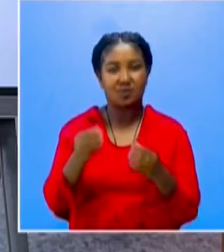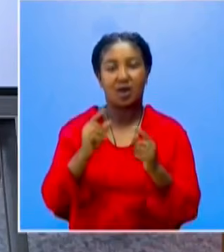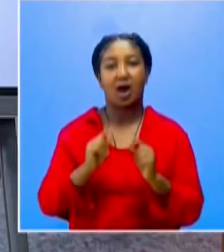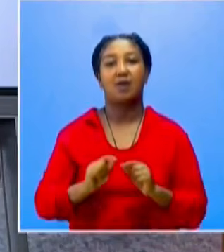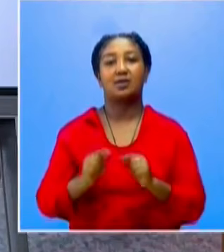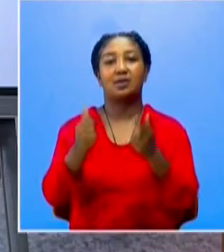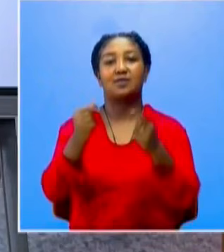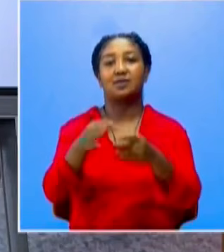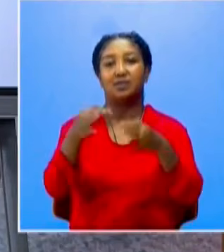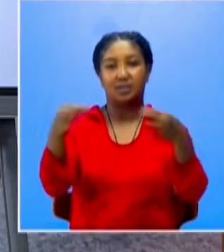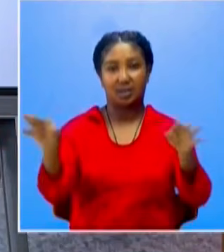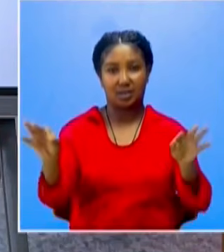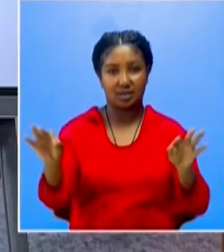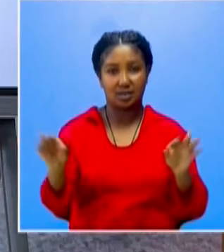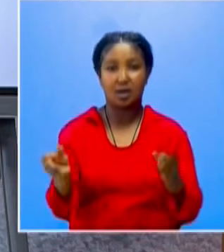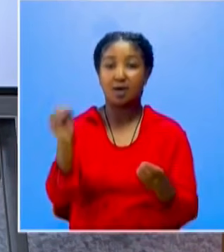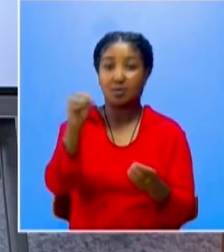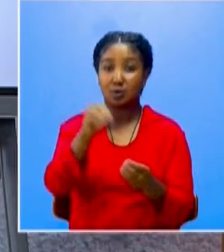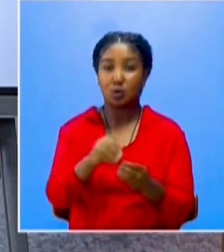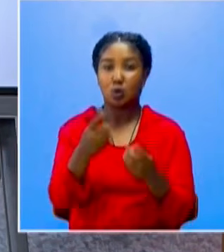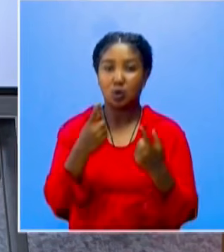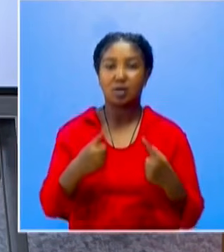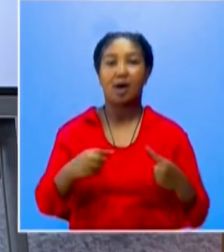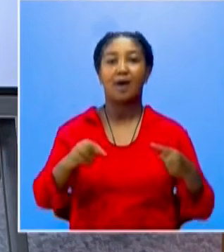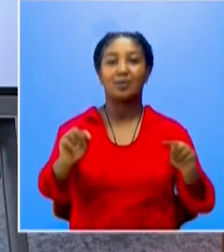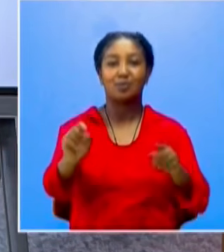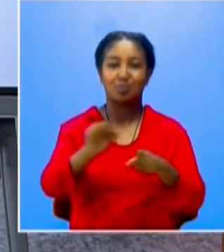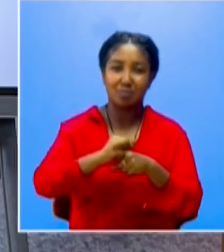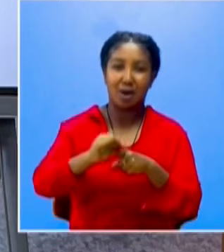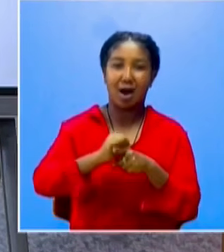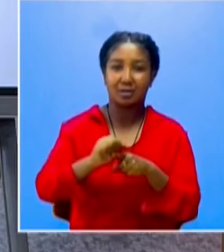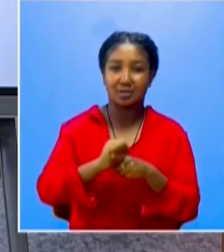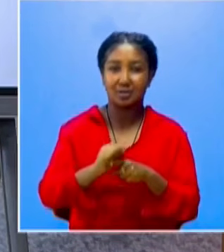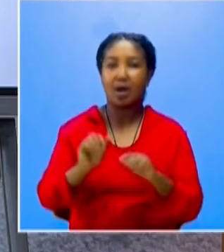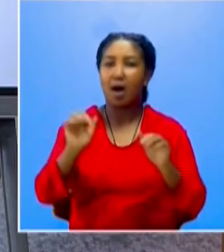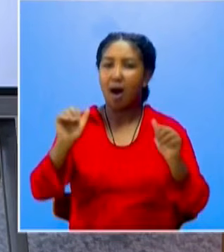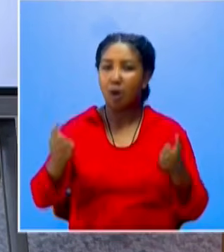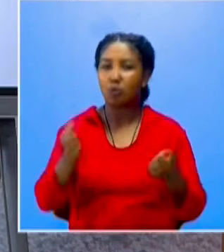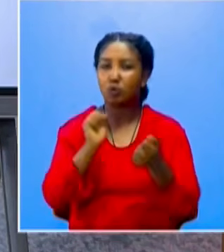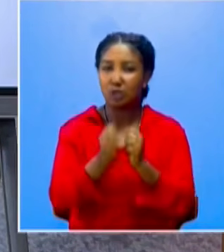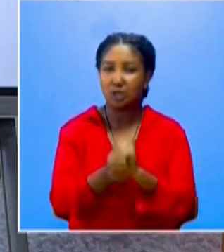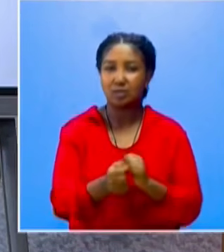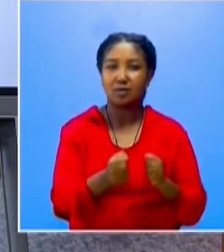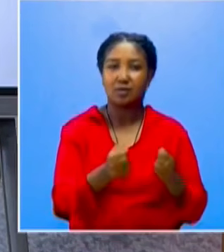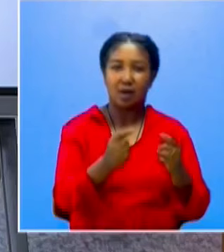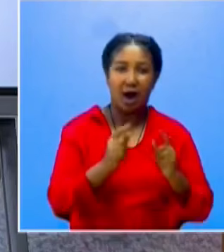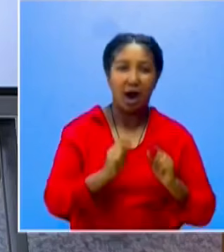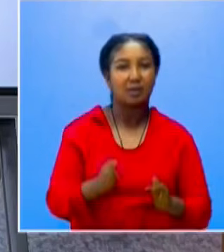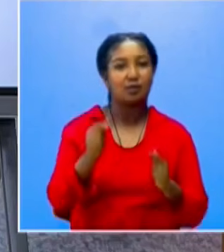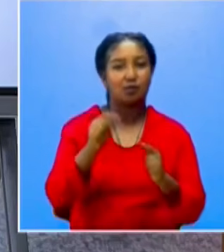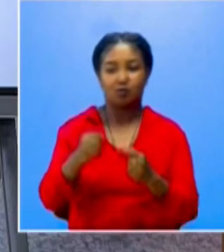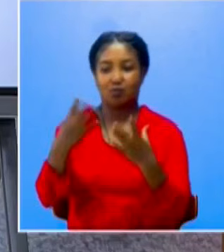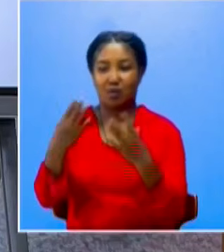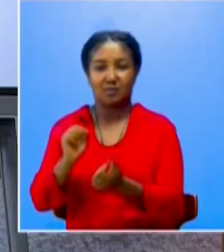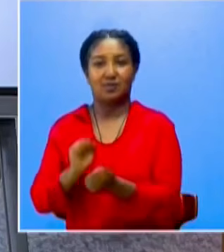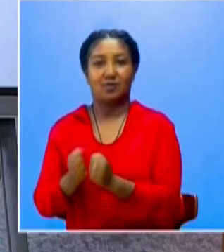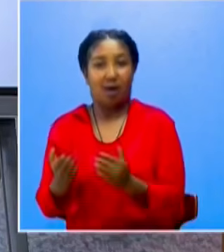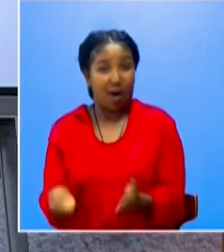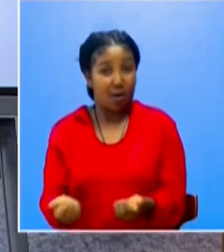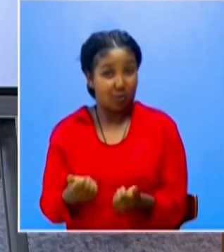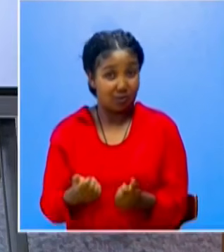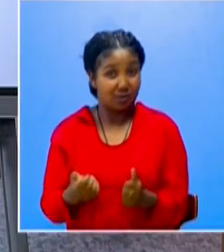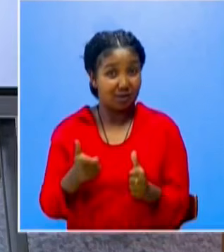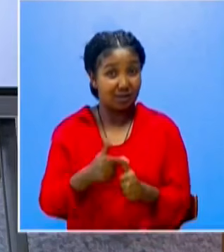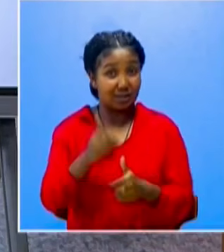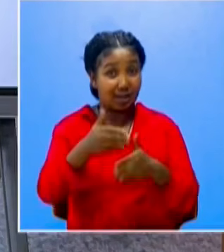active sentences, and also we tried to practice on how to change active sentences into passive. The